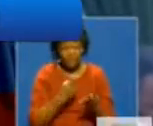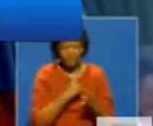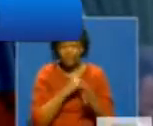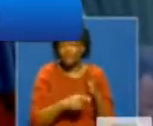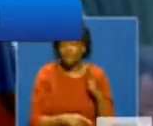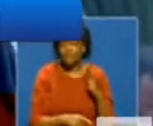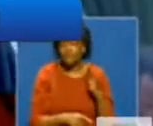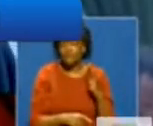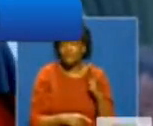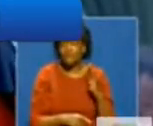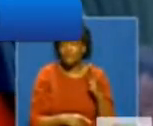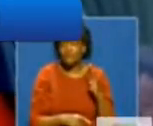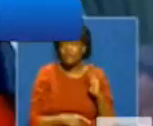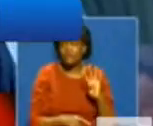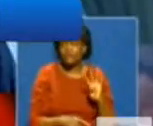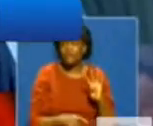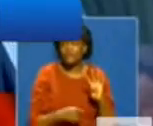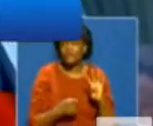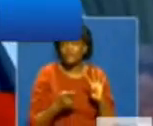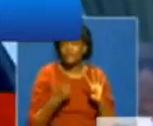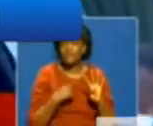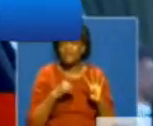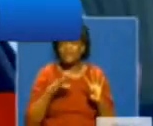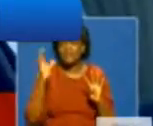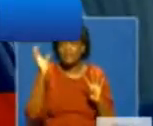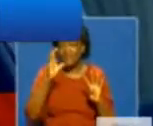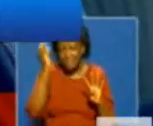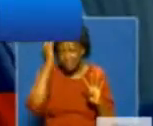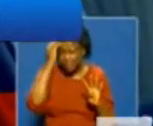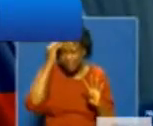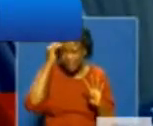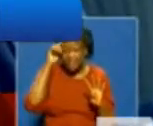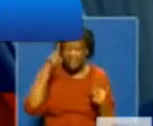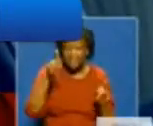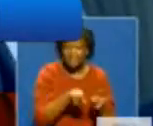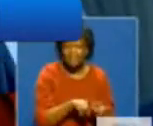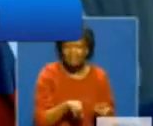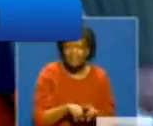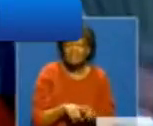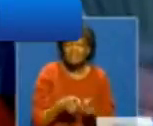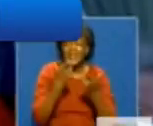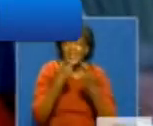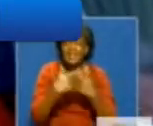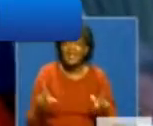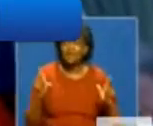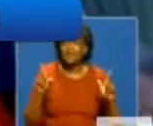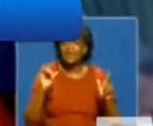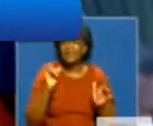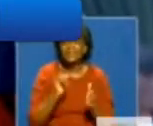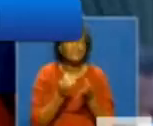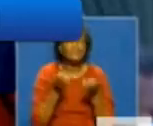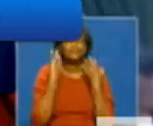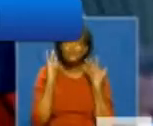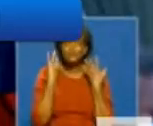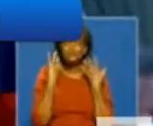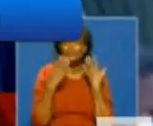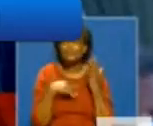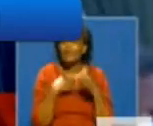And given the earlier finding, that civic education must also be in the languages that is understood by those people.